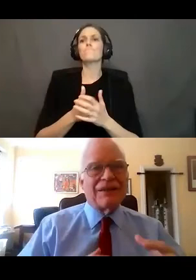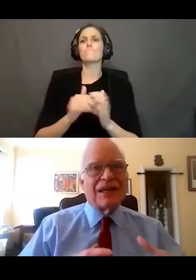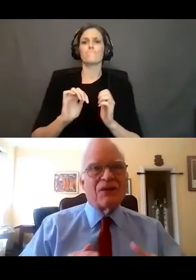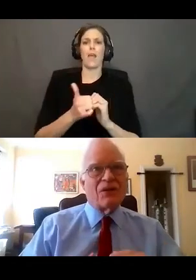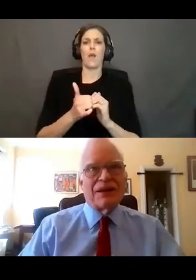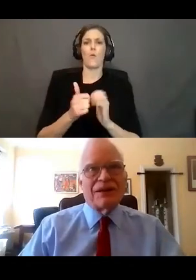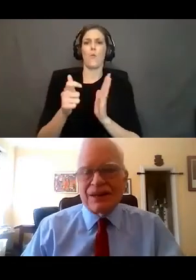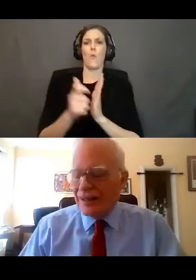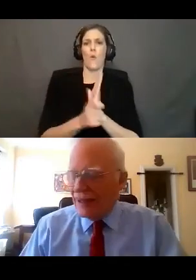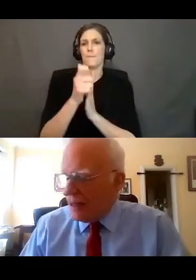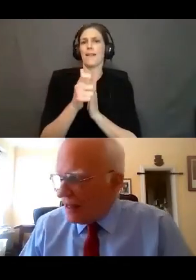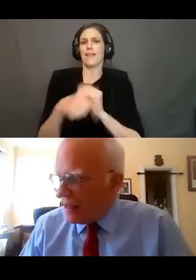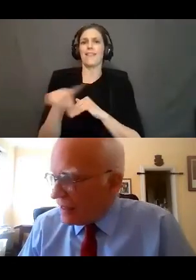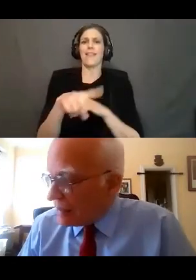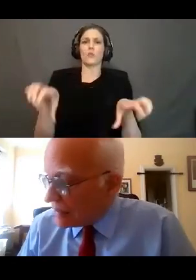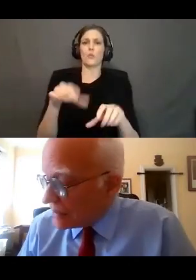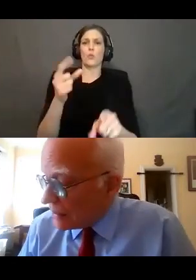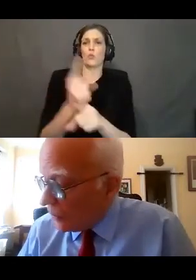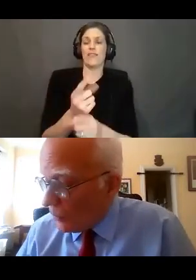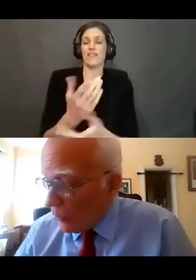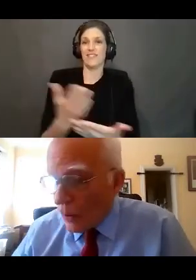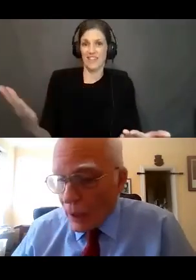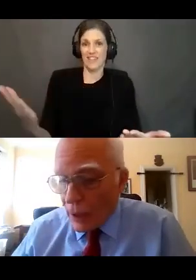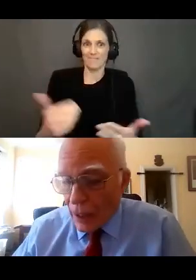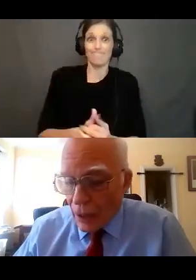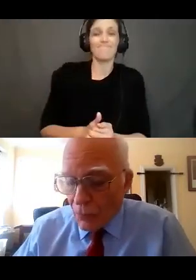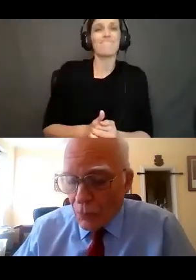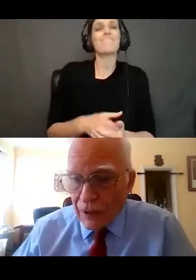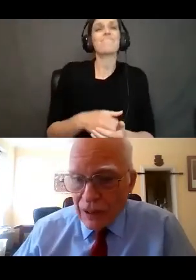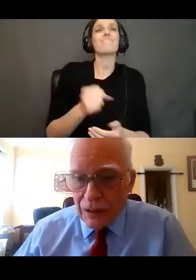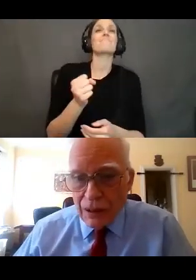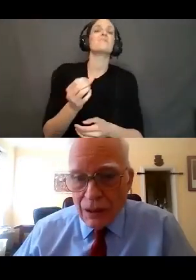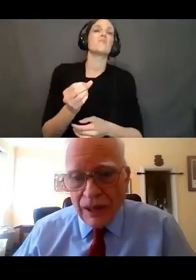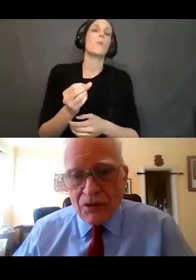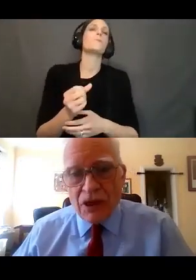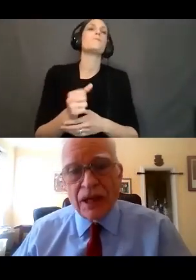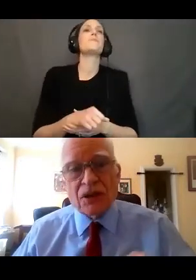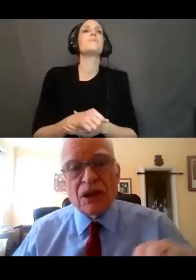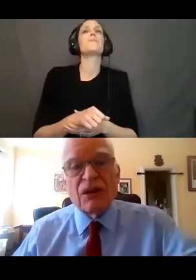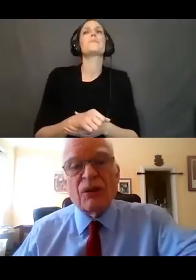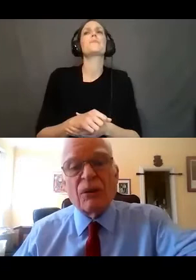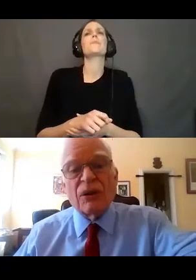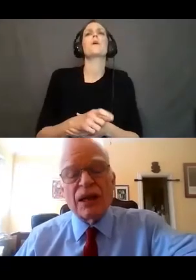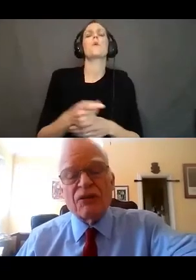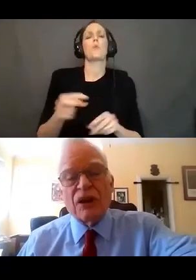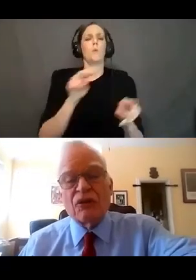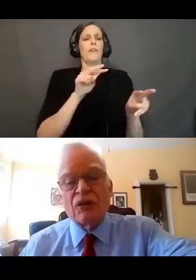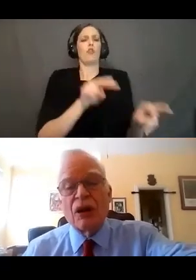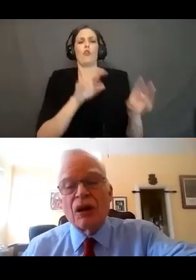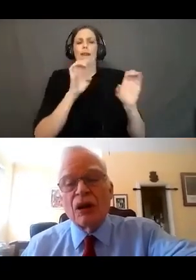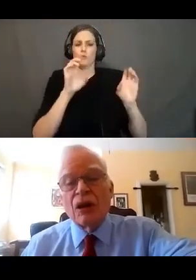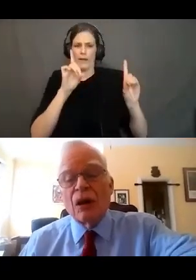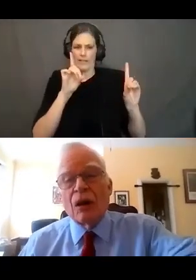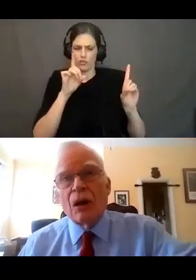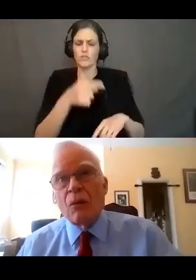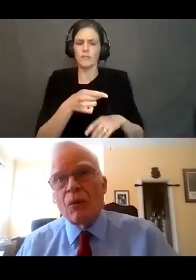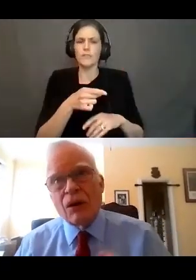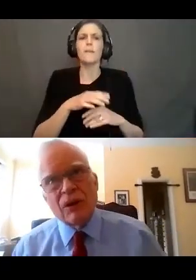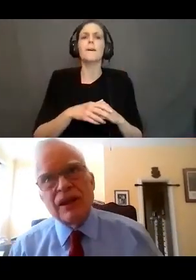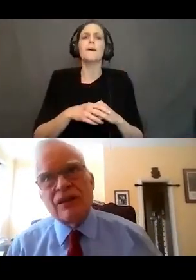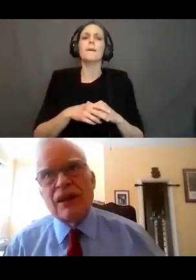automatically they do the right thing. So when we go to education, we look at education,